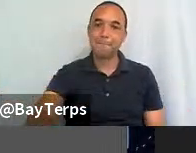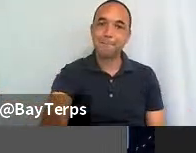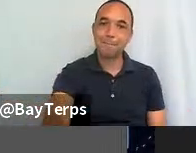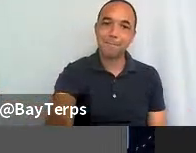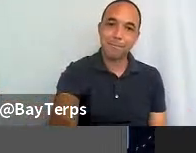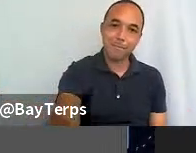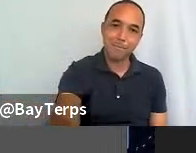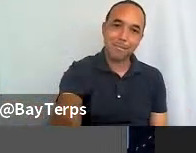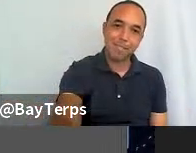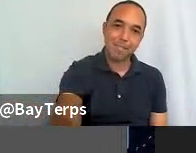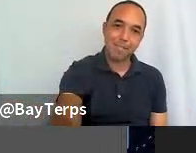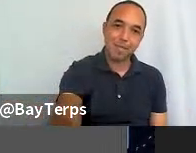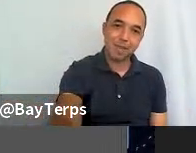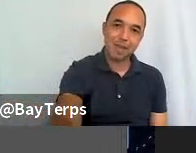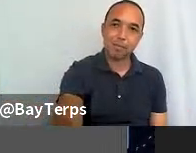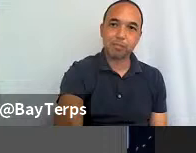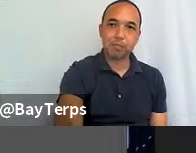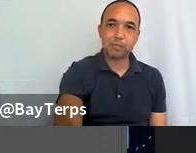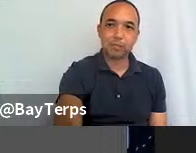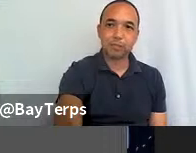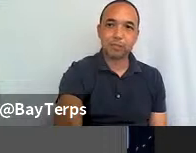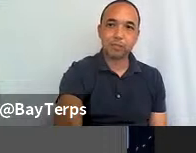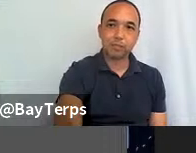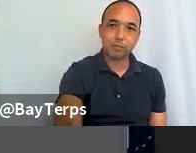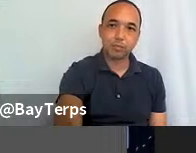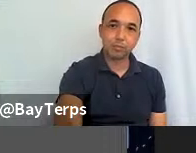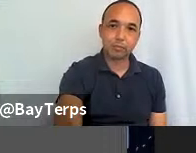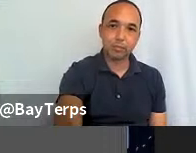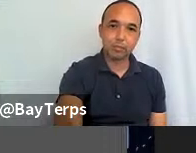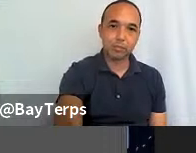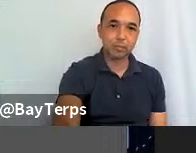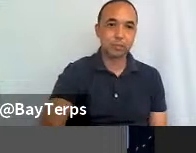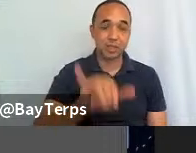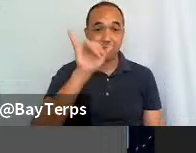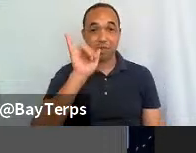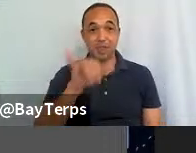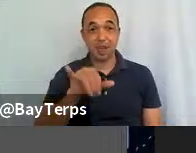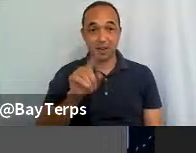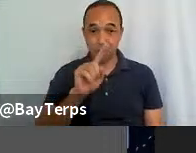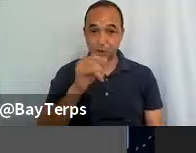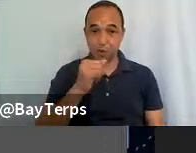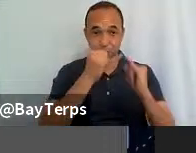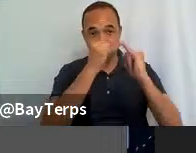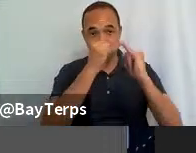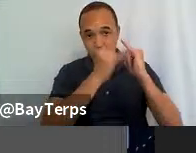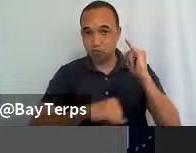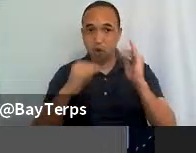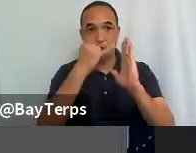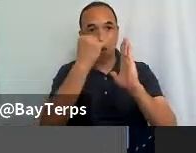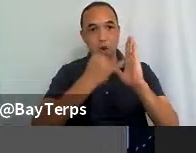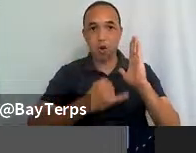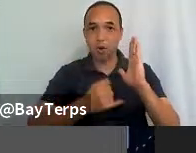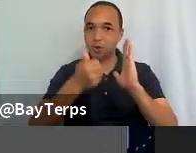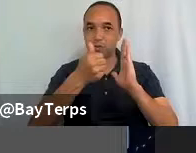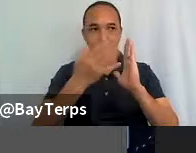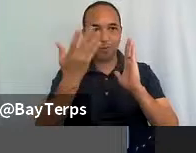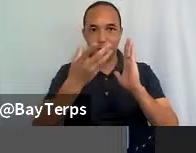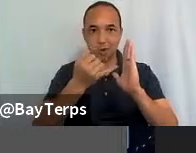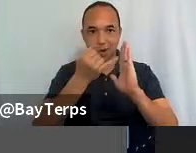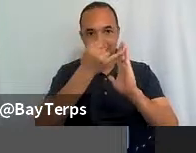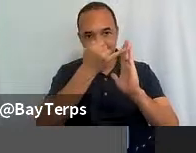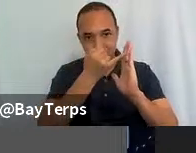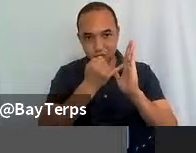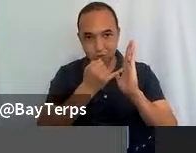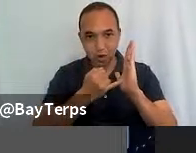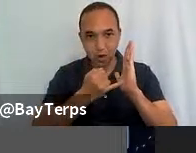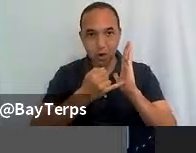tool is just a selection tool where you can straight up draw your selection. So I'm just going to come